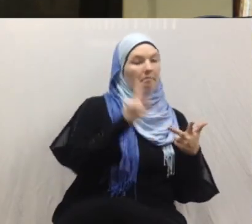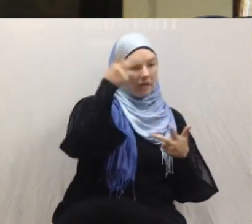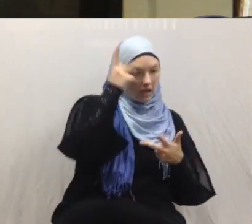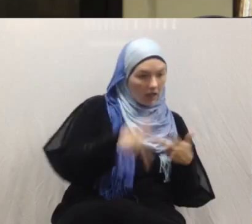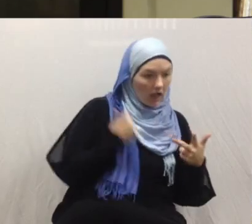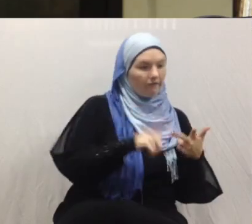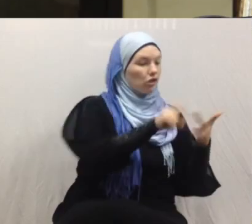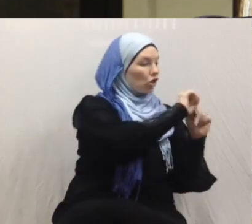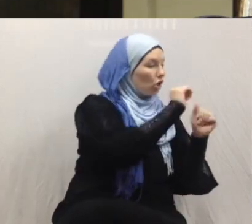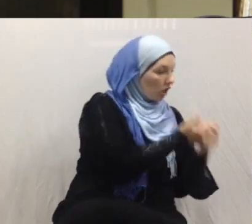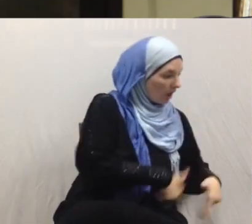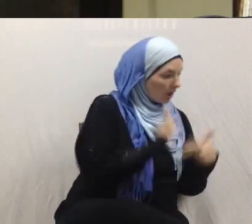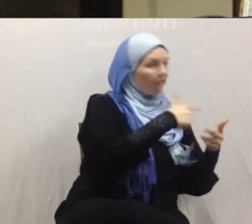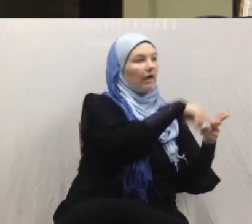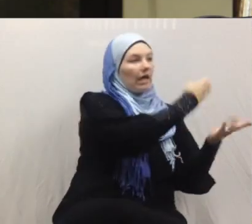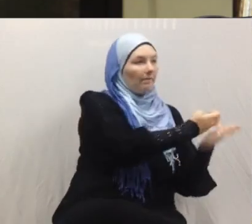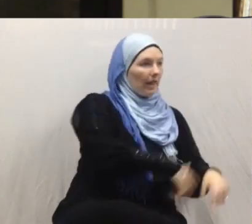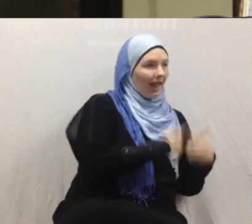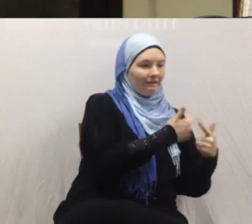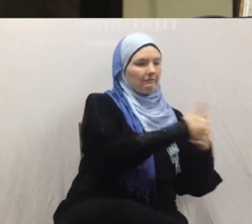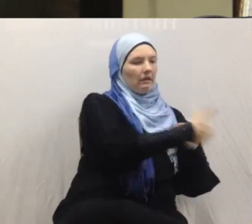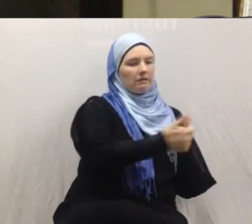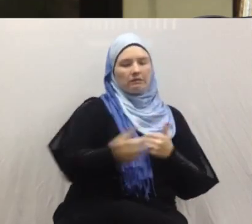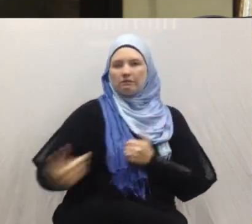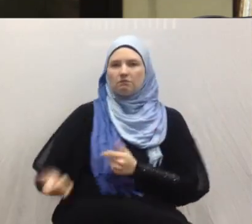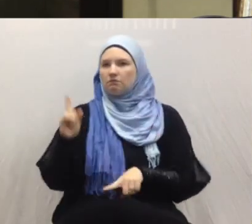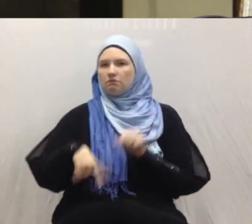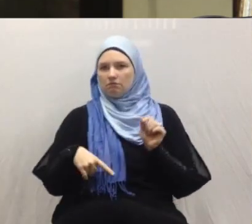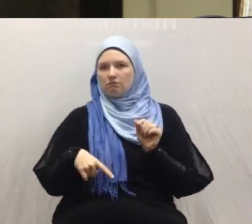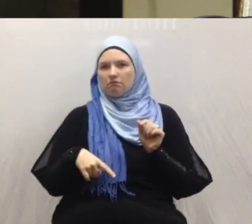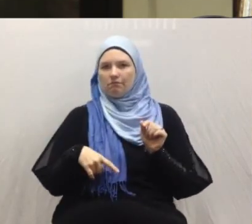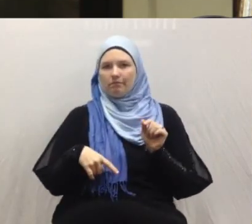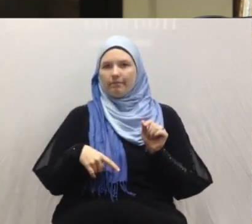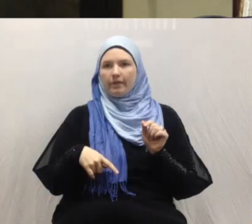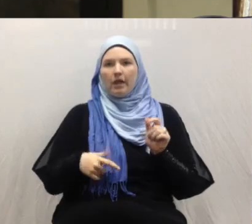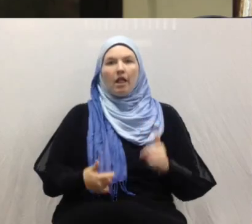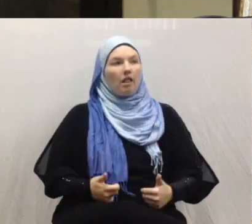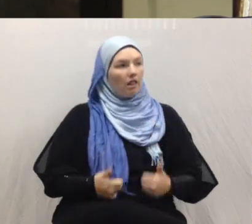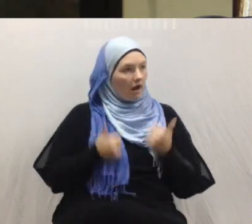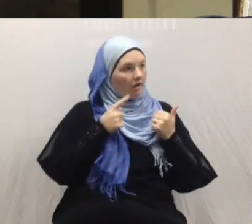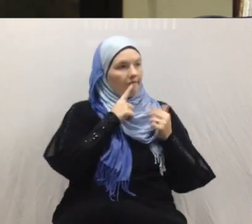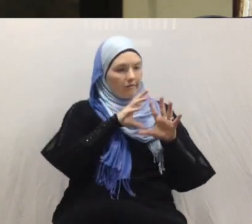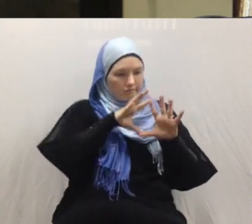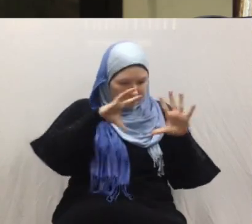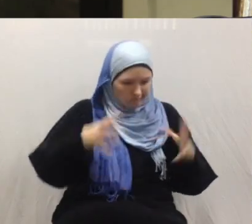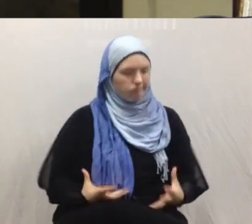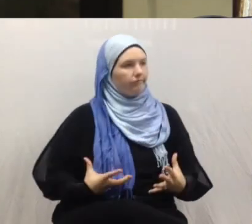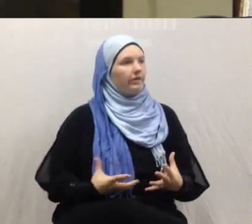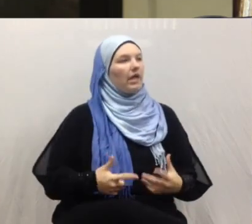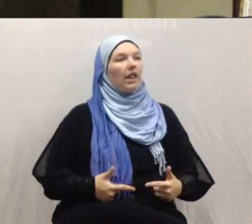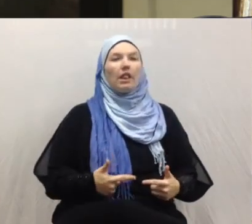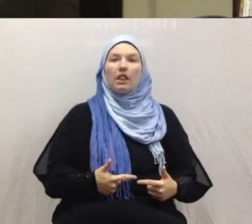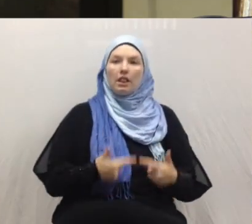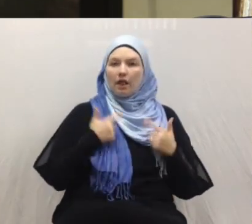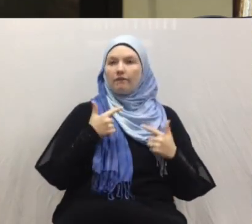life, economic life, and so on and so forth. Life is conclusive, and Islam as a way of life